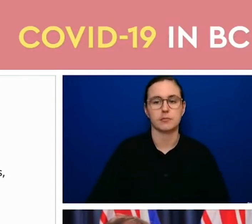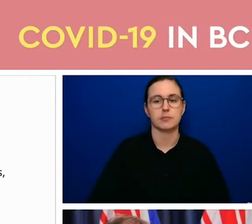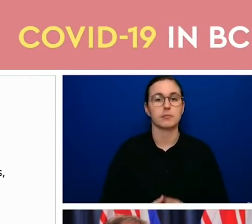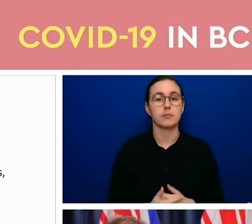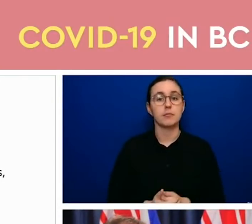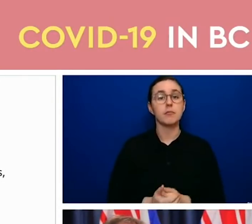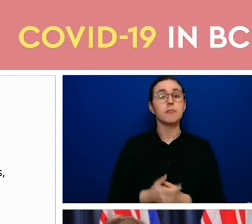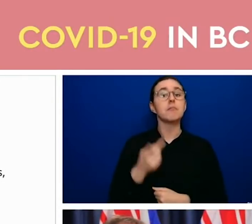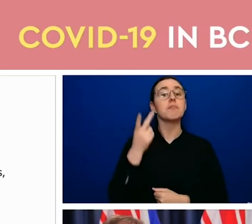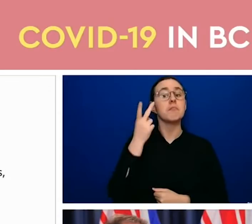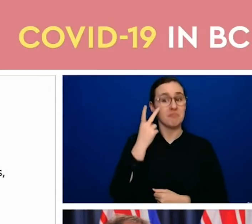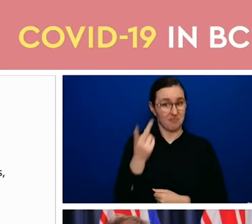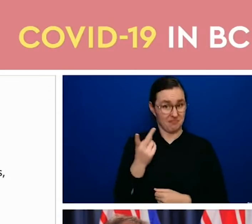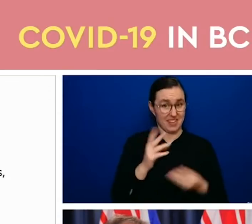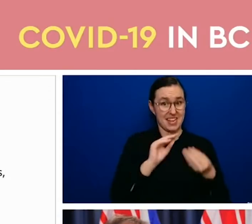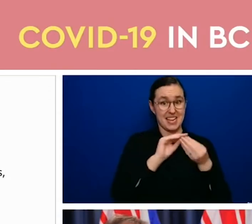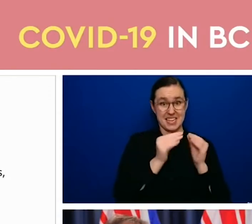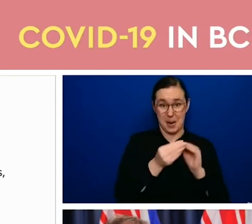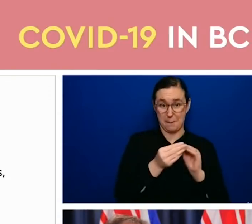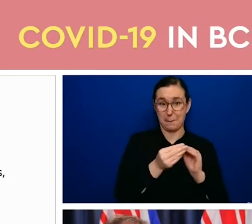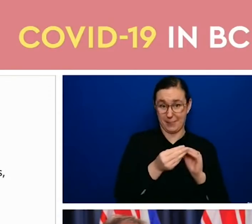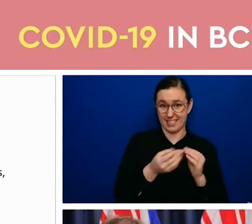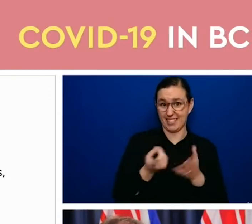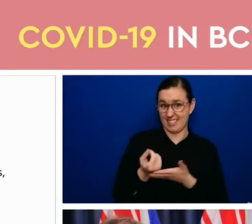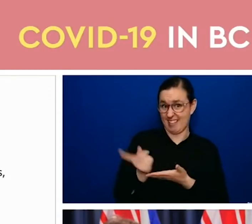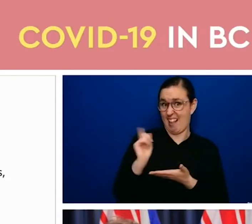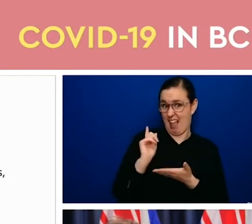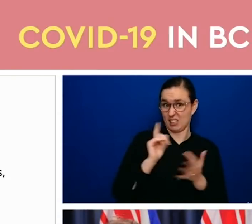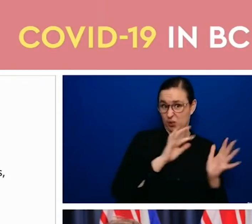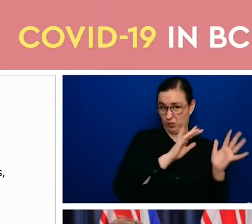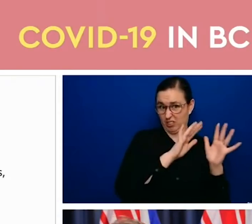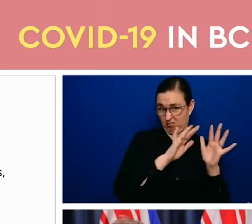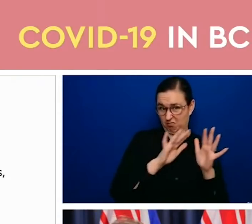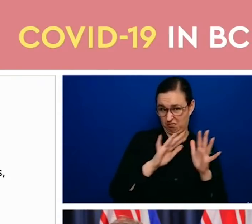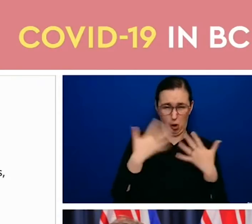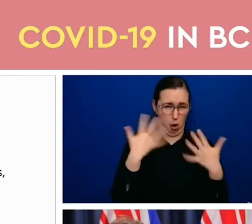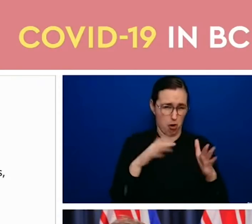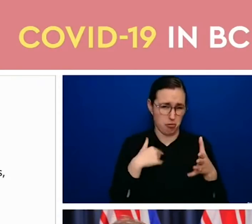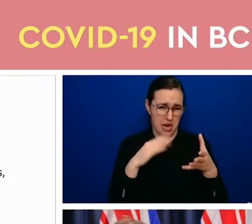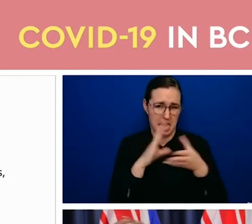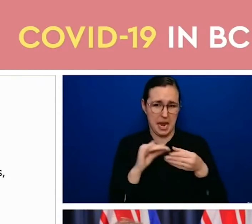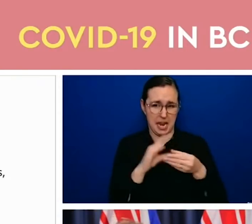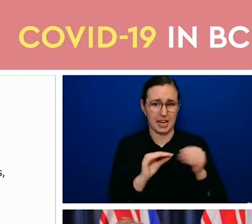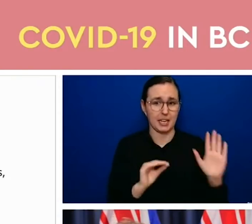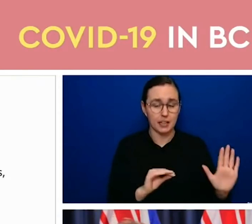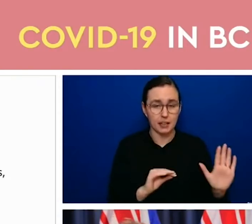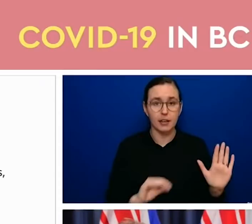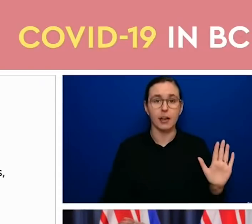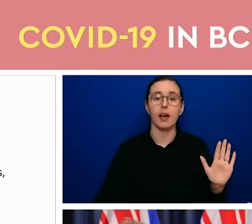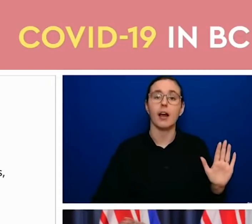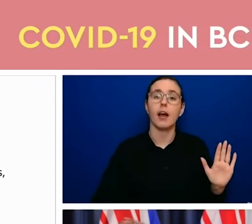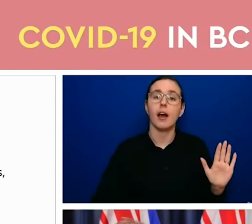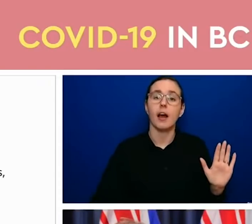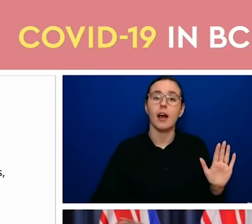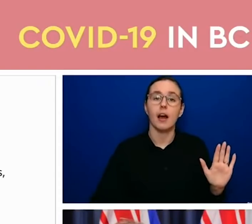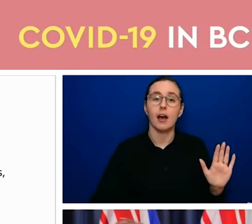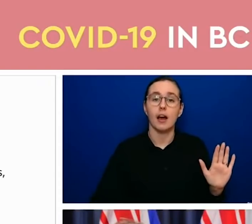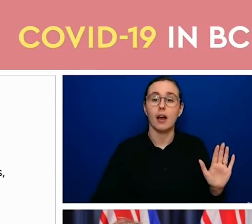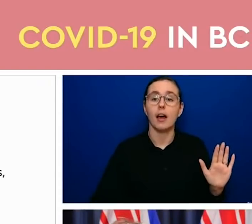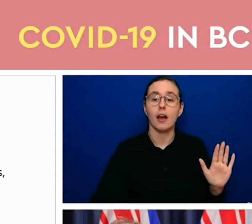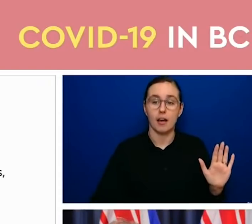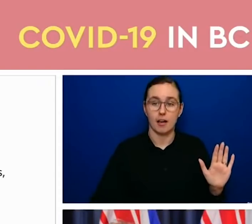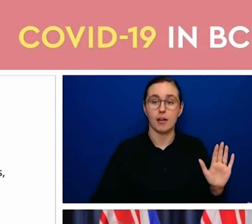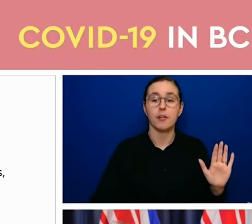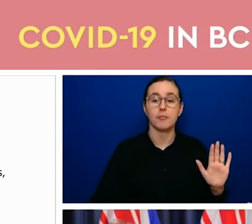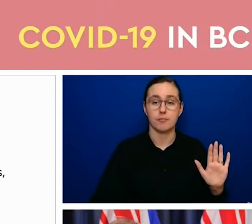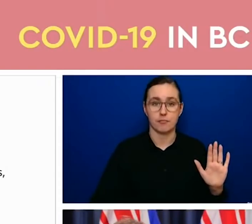seen this distribution of tests. We'll move on. I spoke about that earlier. And so what's new is the pharmacy distribution. That pharmacies will distribute